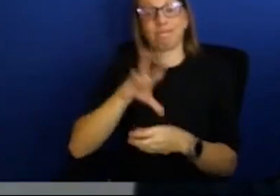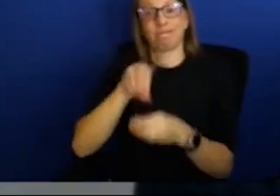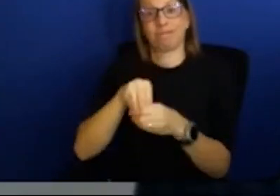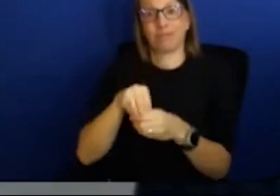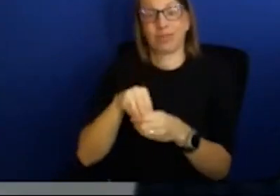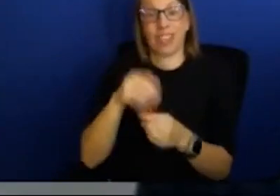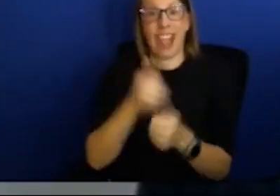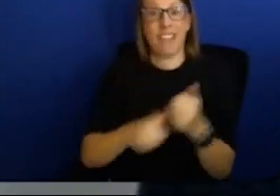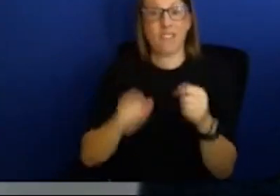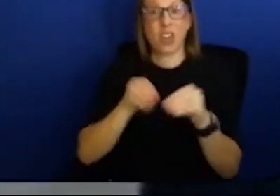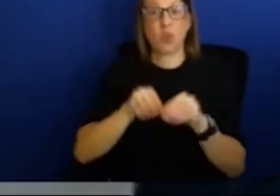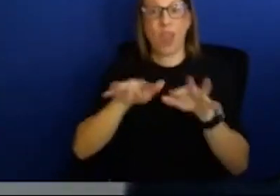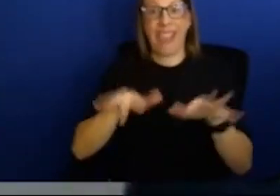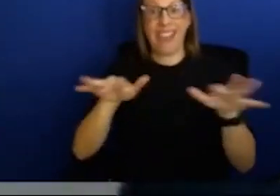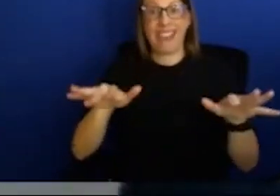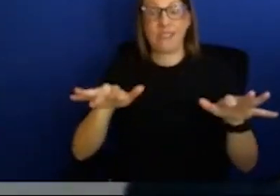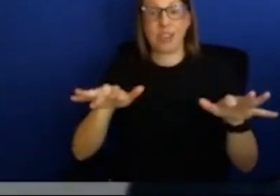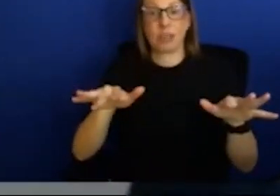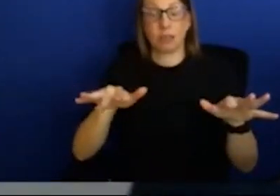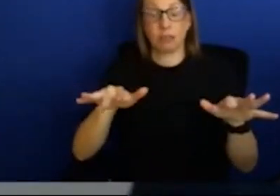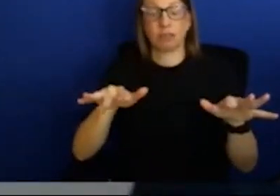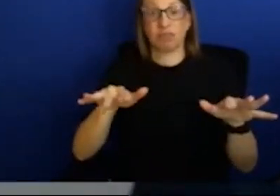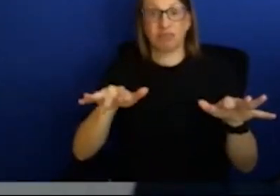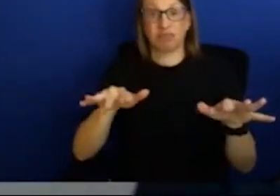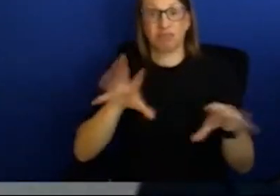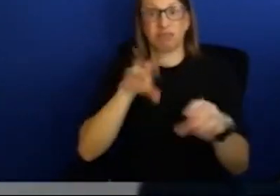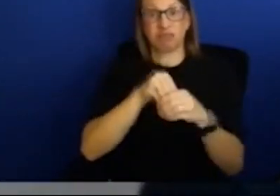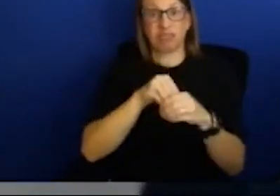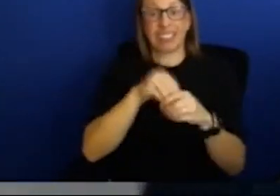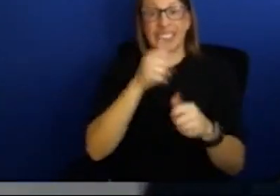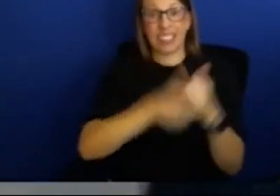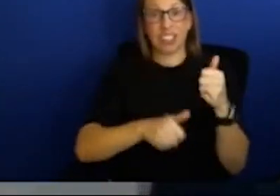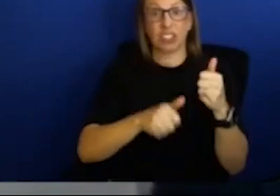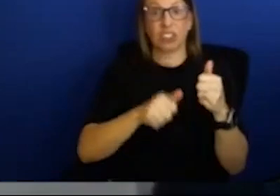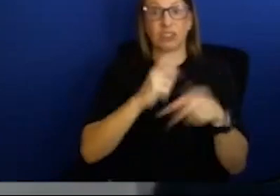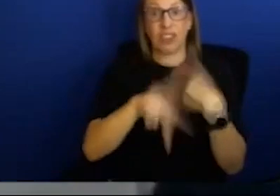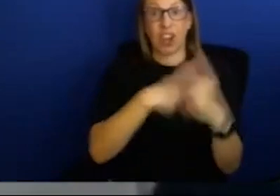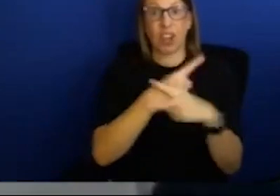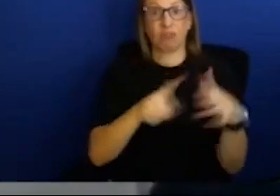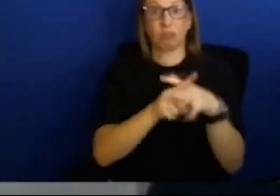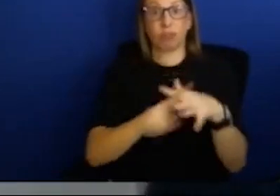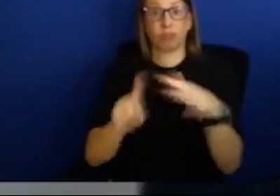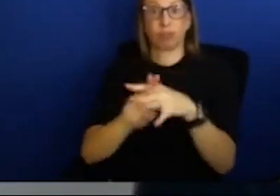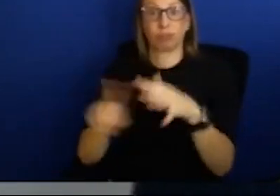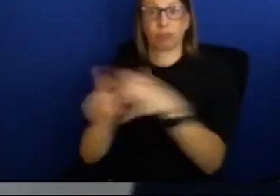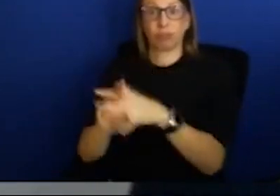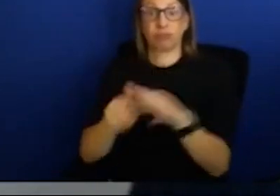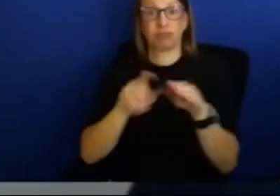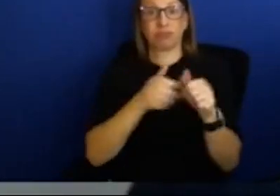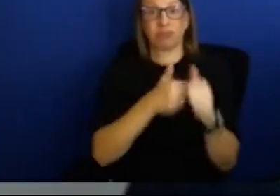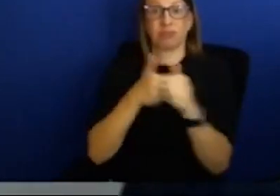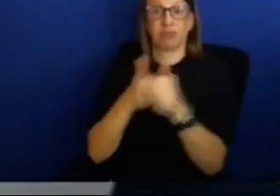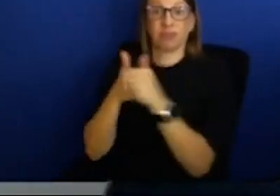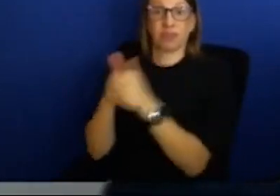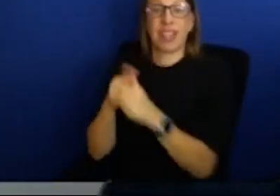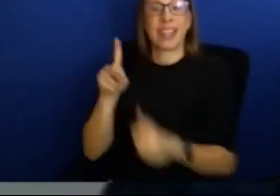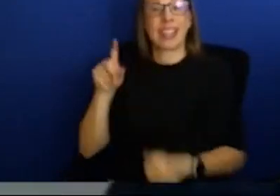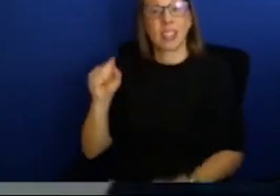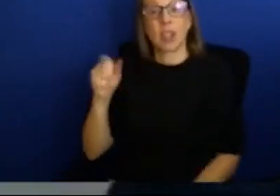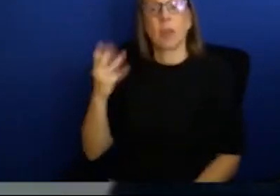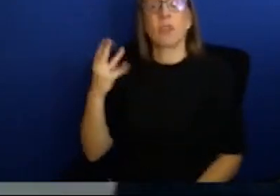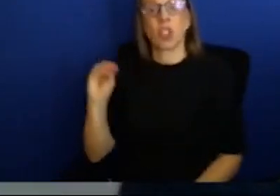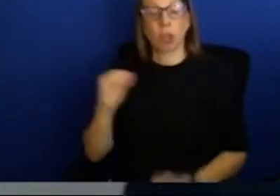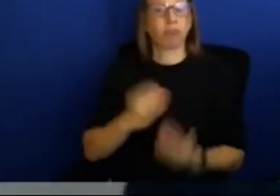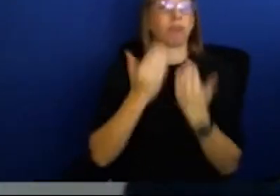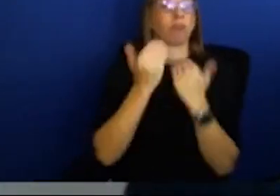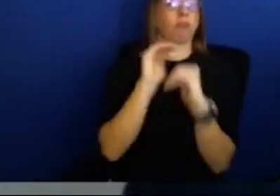every wave it has been invited to. And so I am glad for Kansas and Missouri that they have been able to limit the number of waves that they